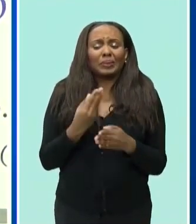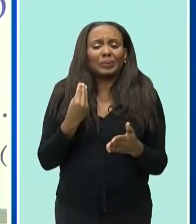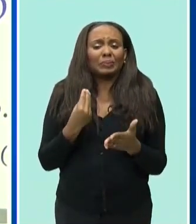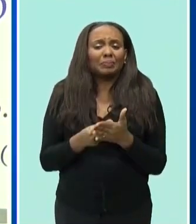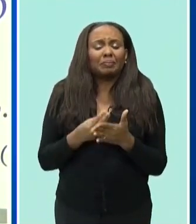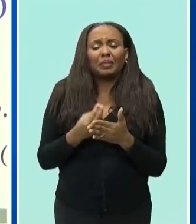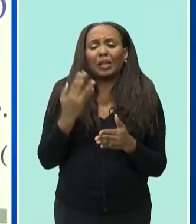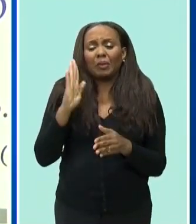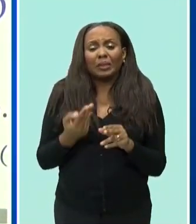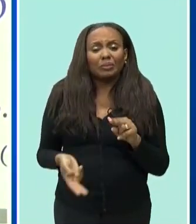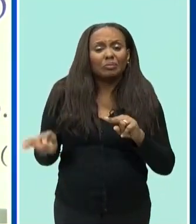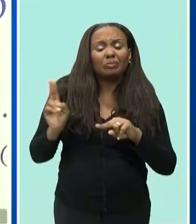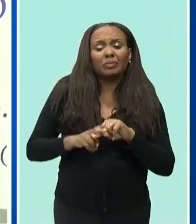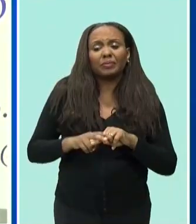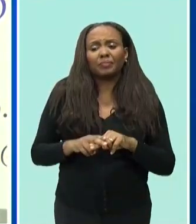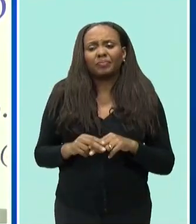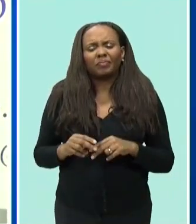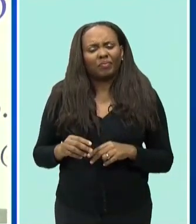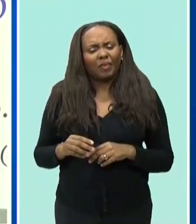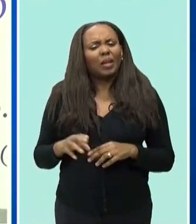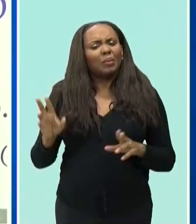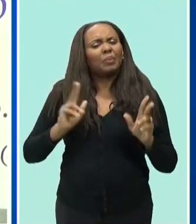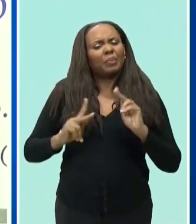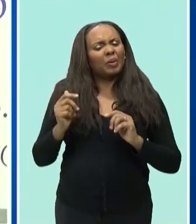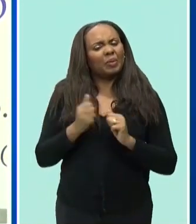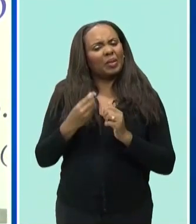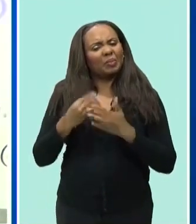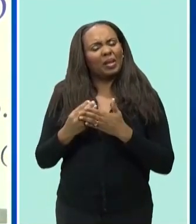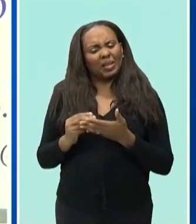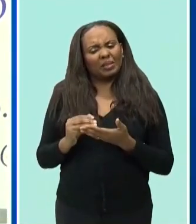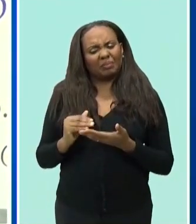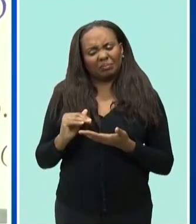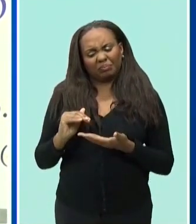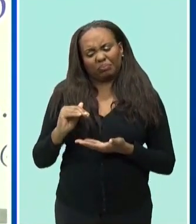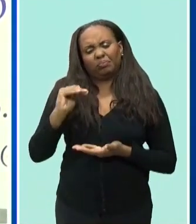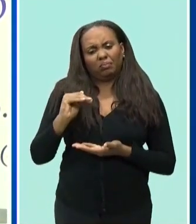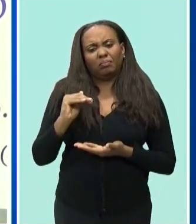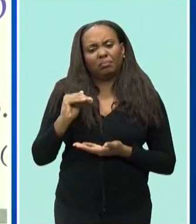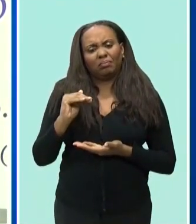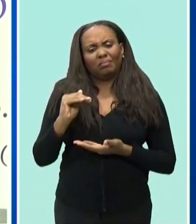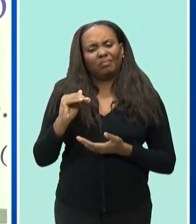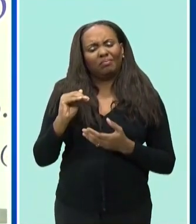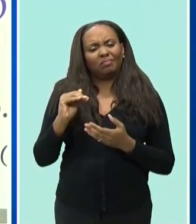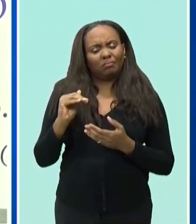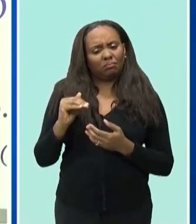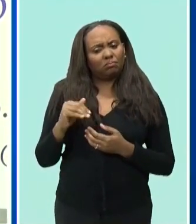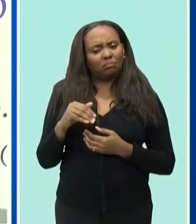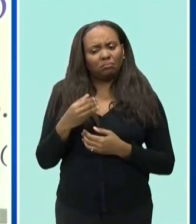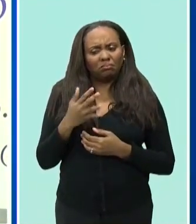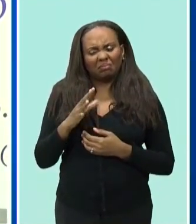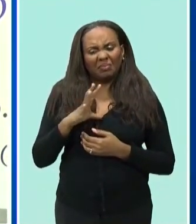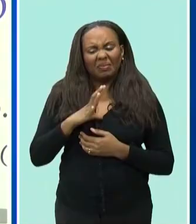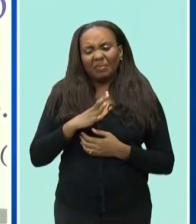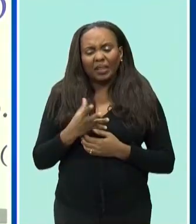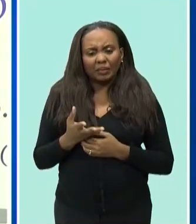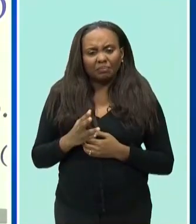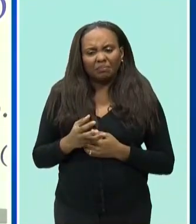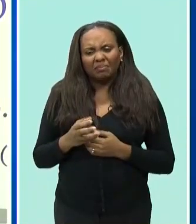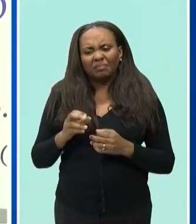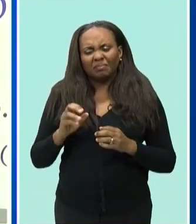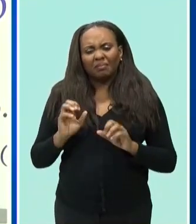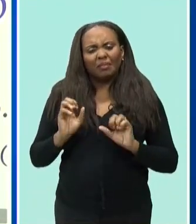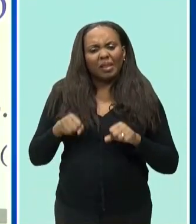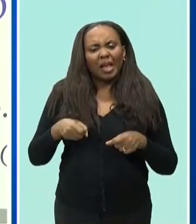middle income earners are better placed to absorb